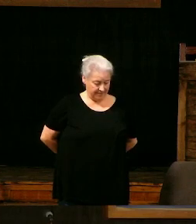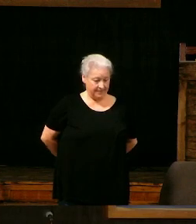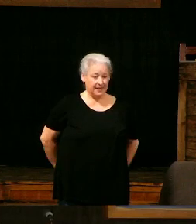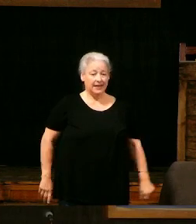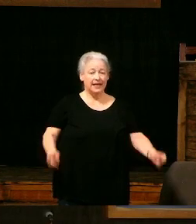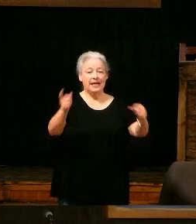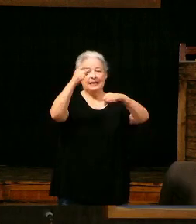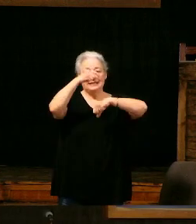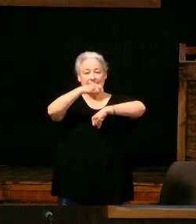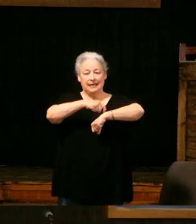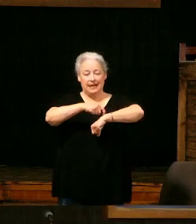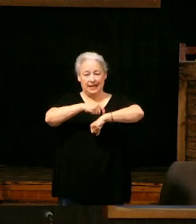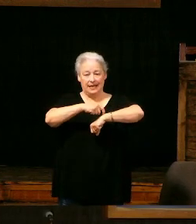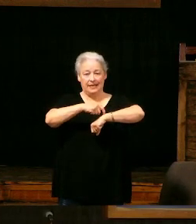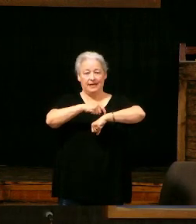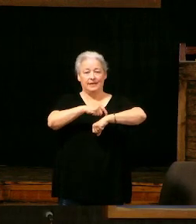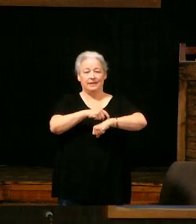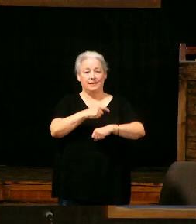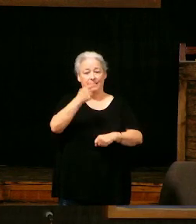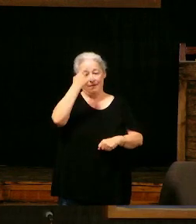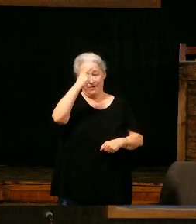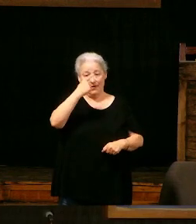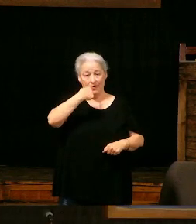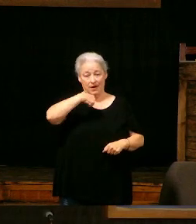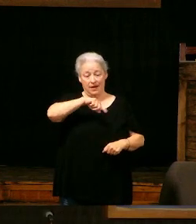Time for us